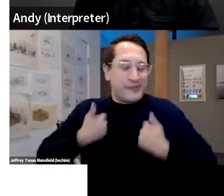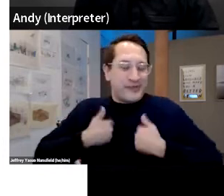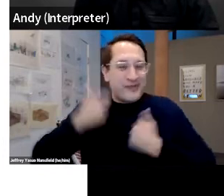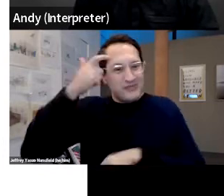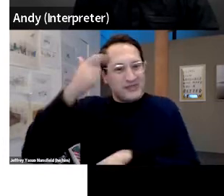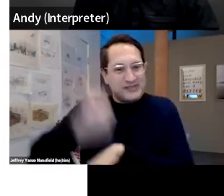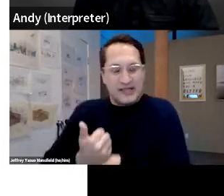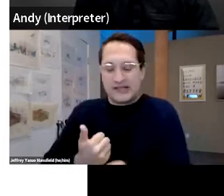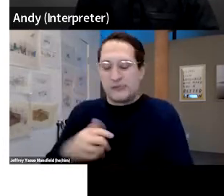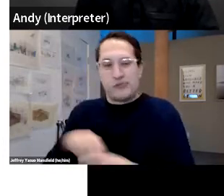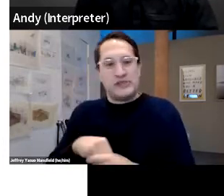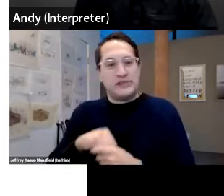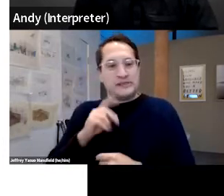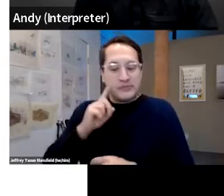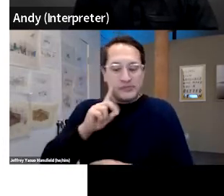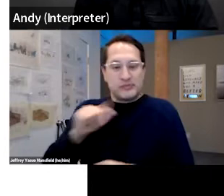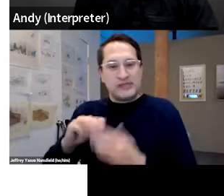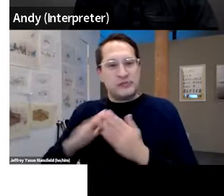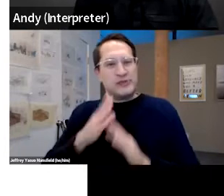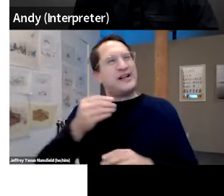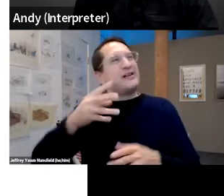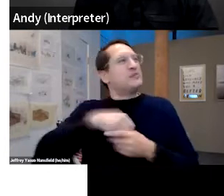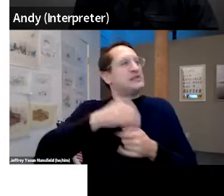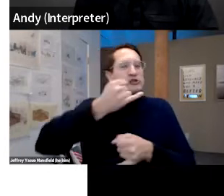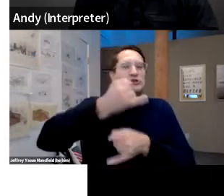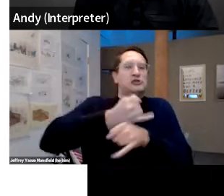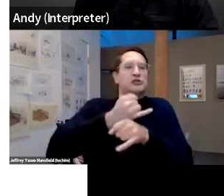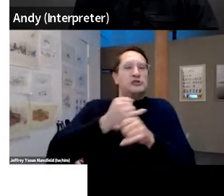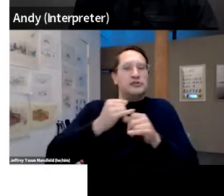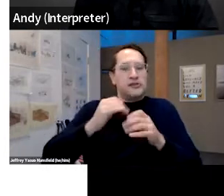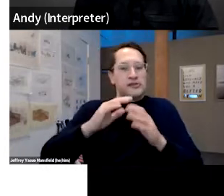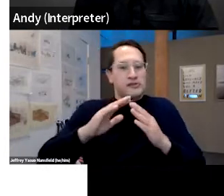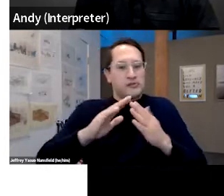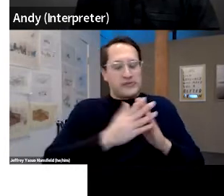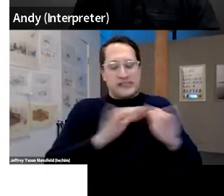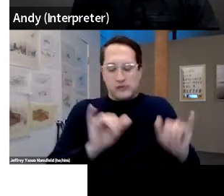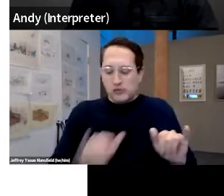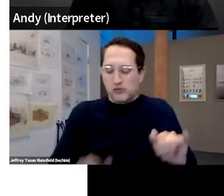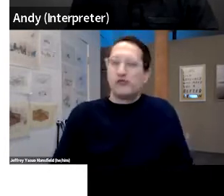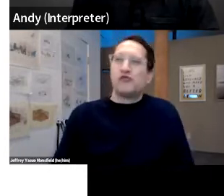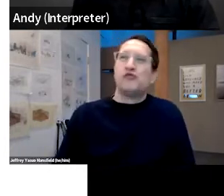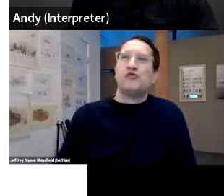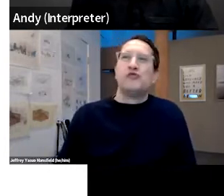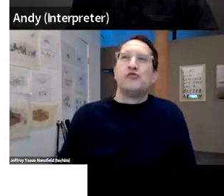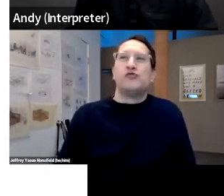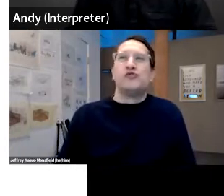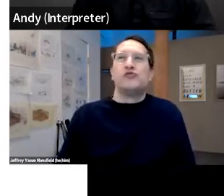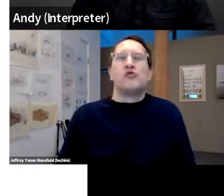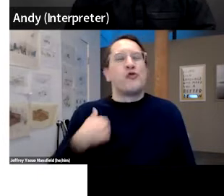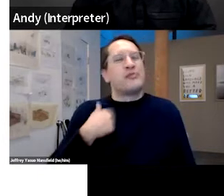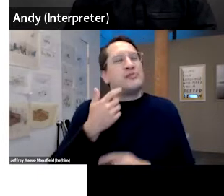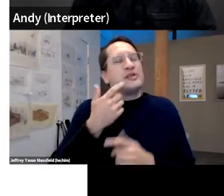to scarcity or a survival mindset within the deaf and disabled communities and with institutional communities as well.